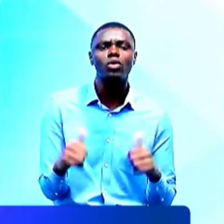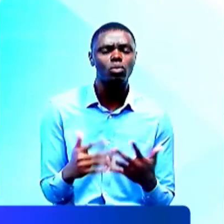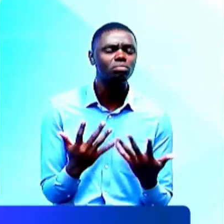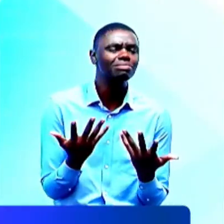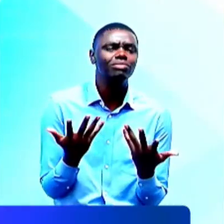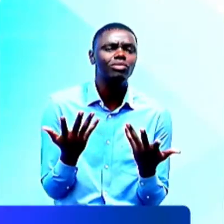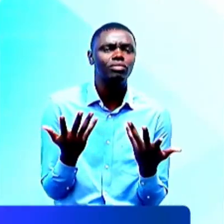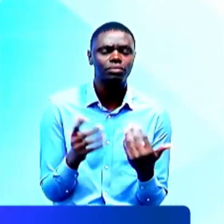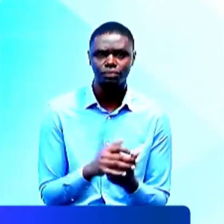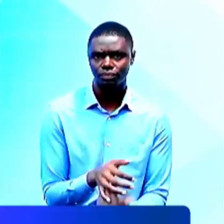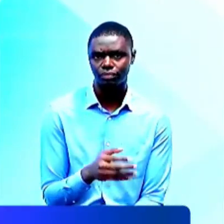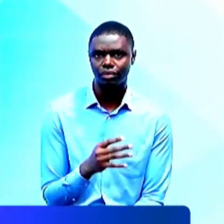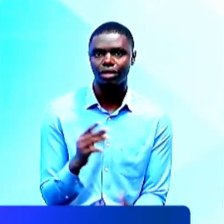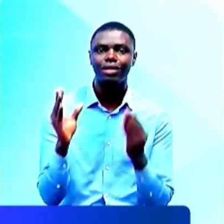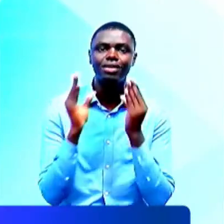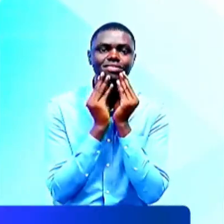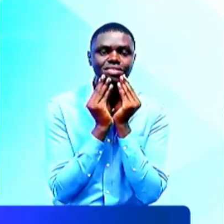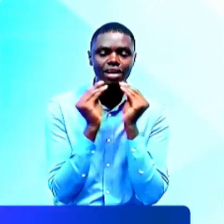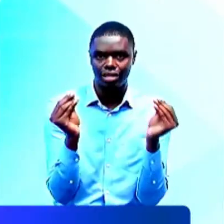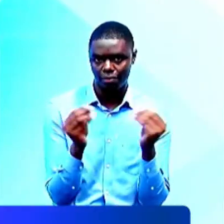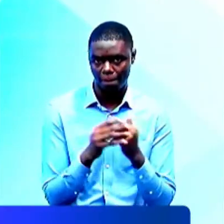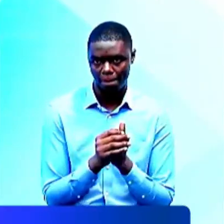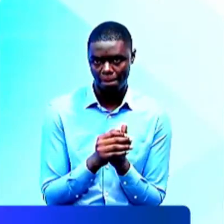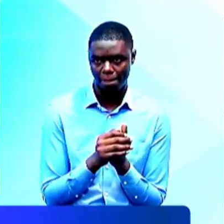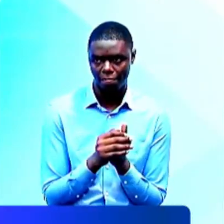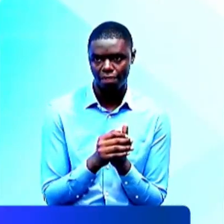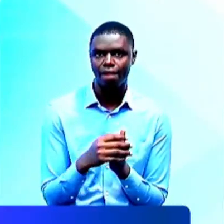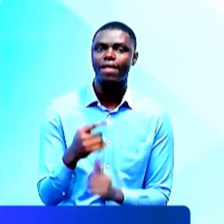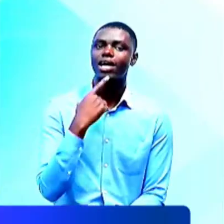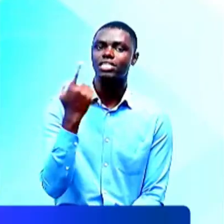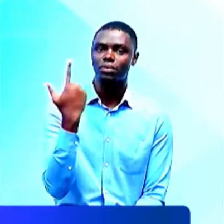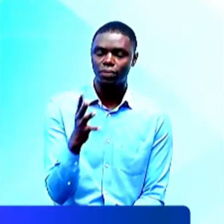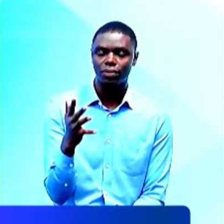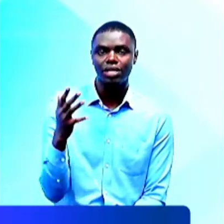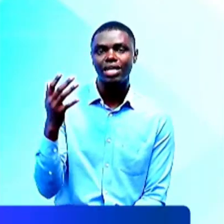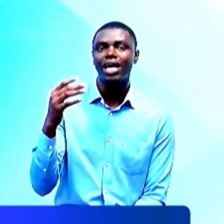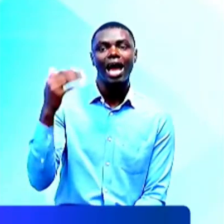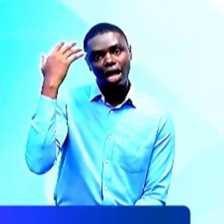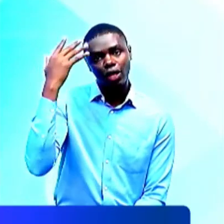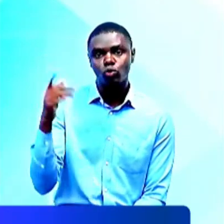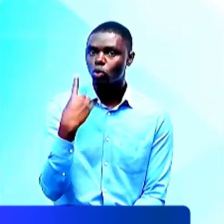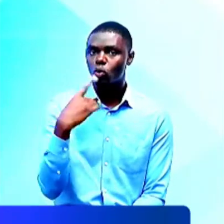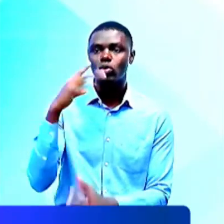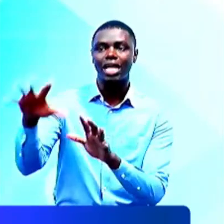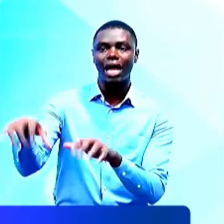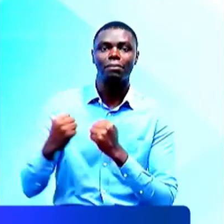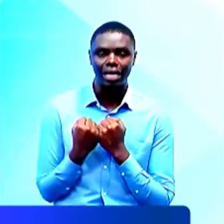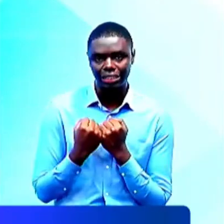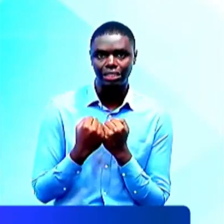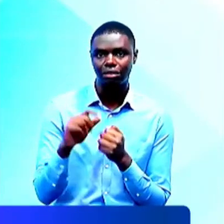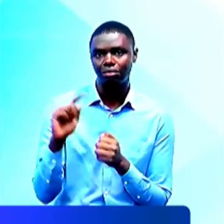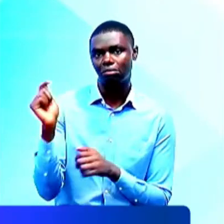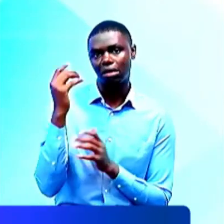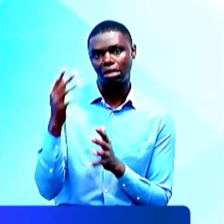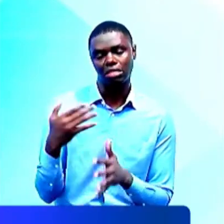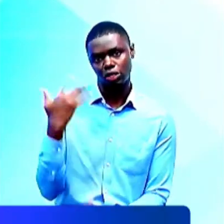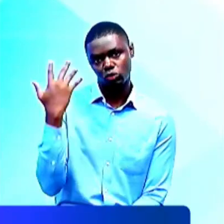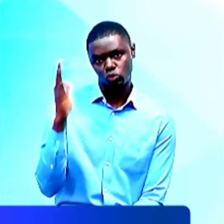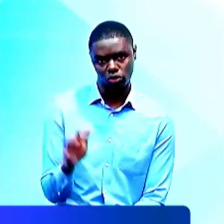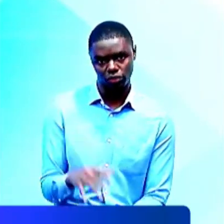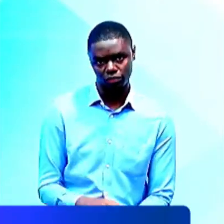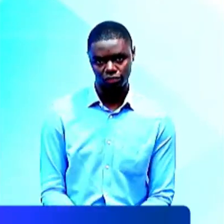he is? You know, Alan, as I said earlier, we don't know whoever is abducting Kenyans. I